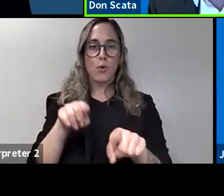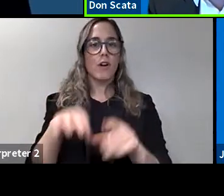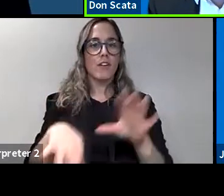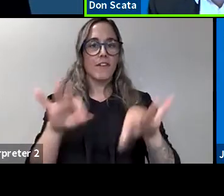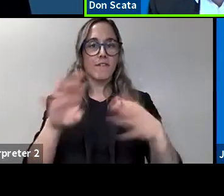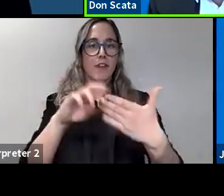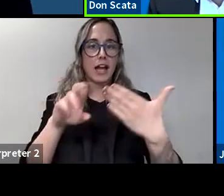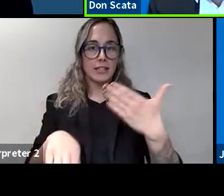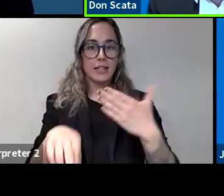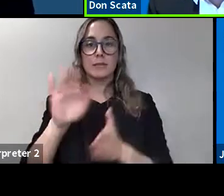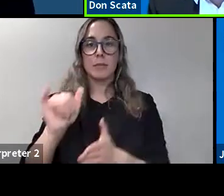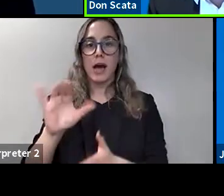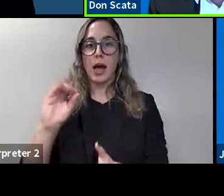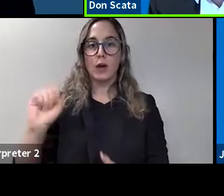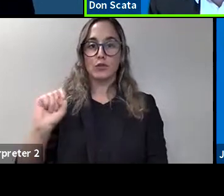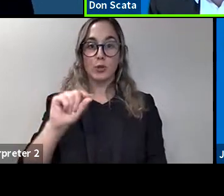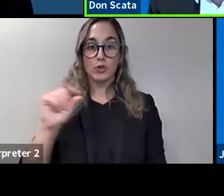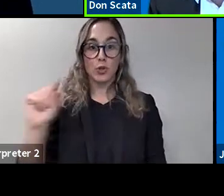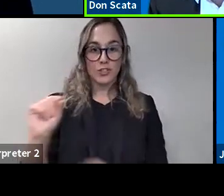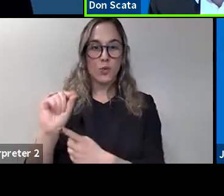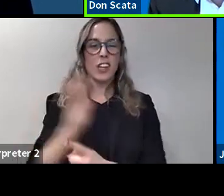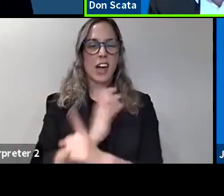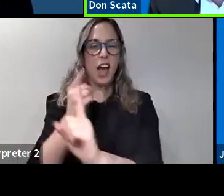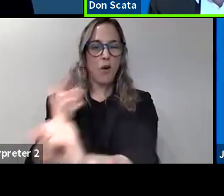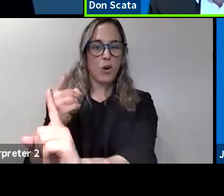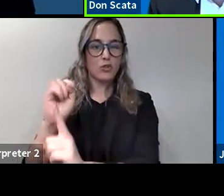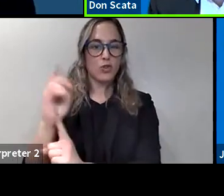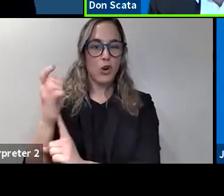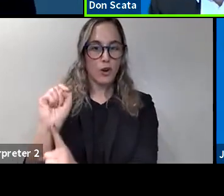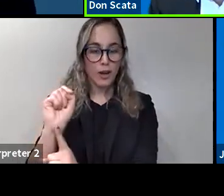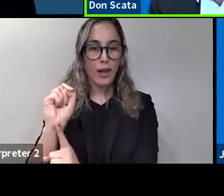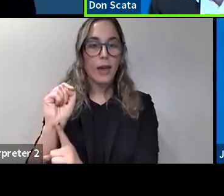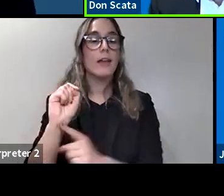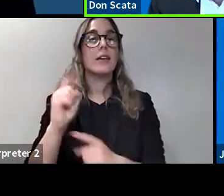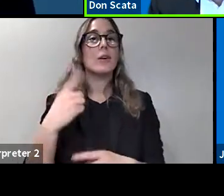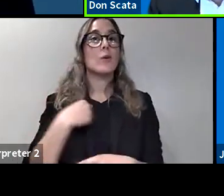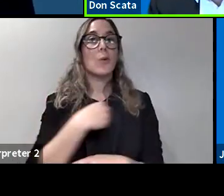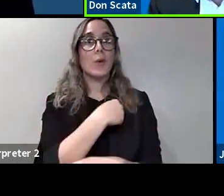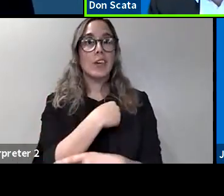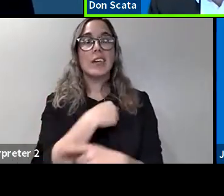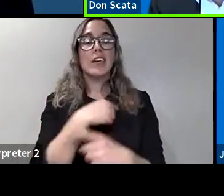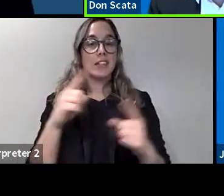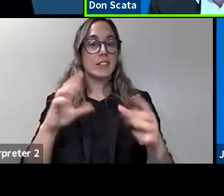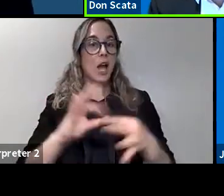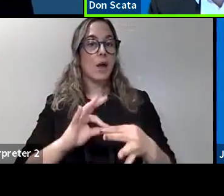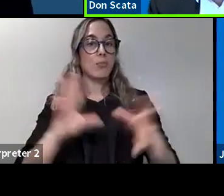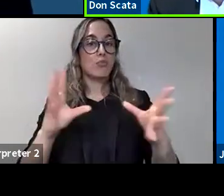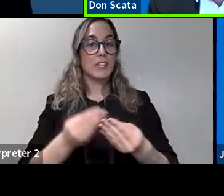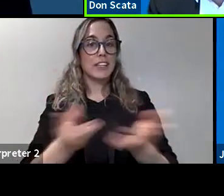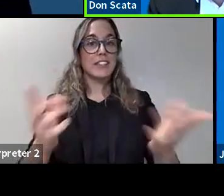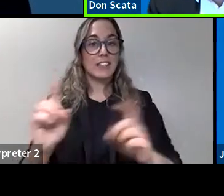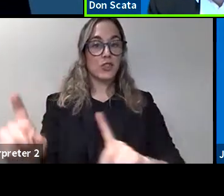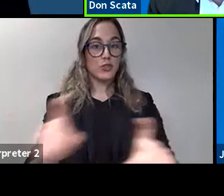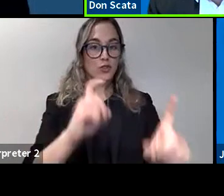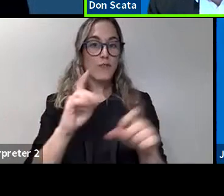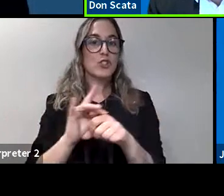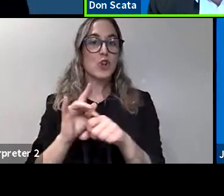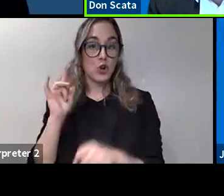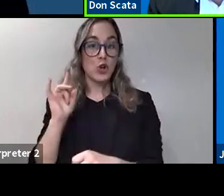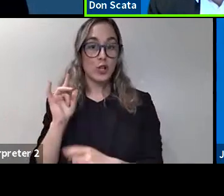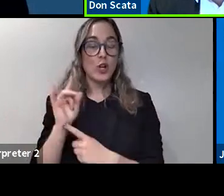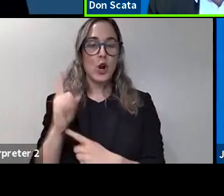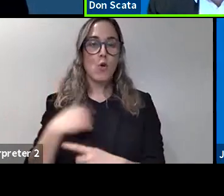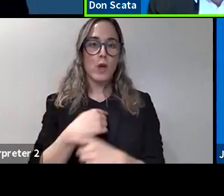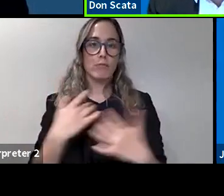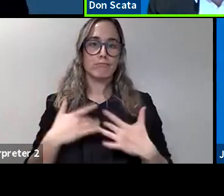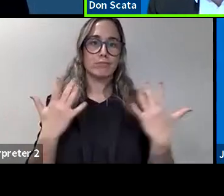2020, which was our target. And while we ended up releasing the survey a little later than anticipated, we were very